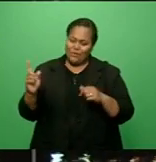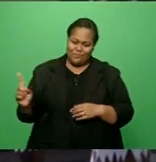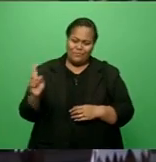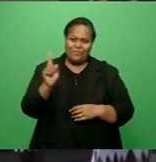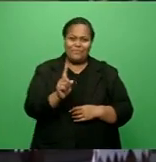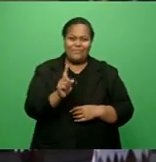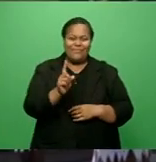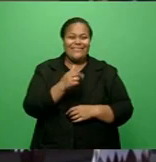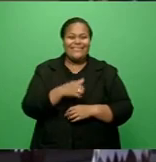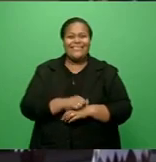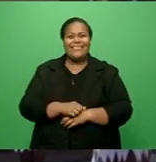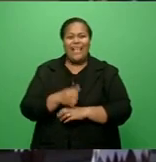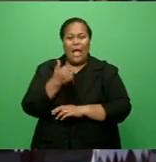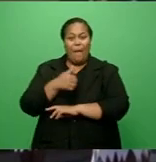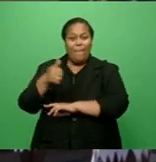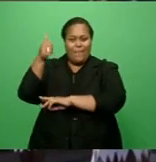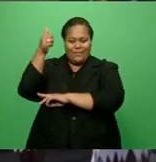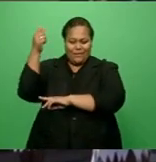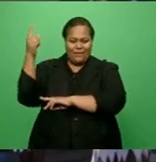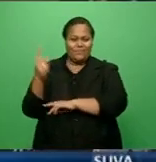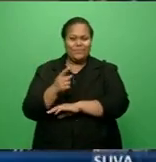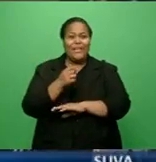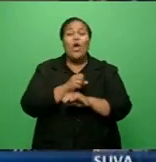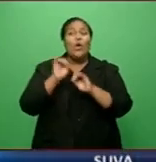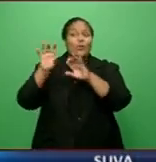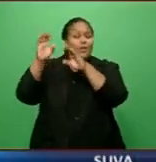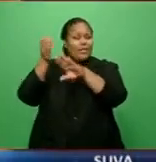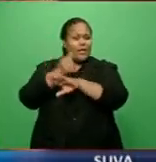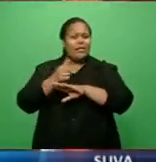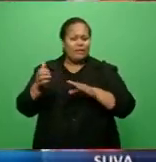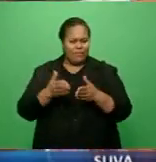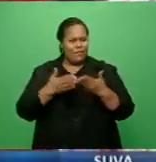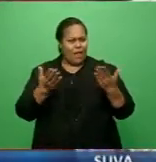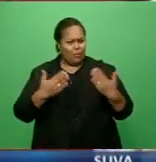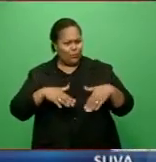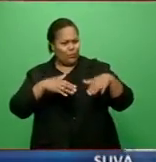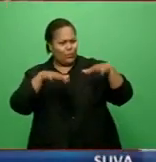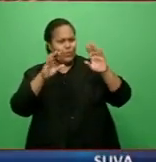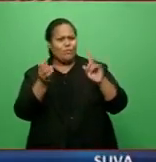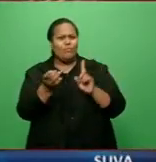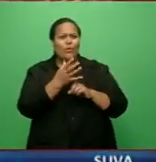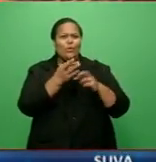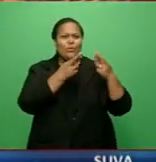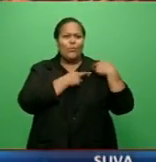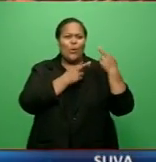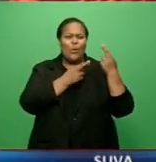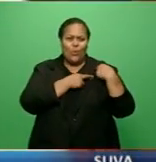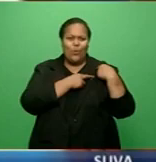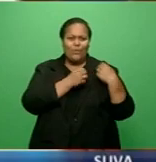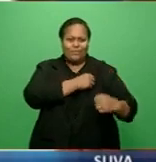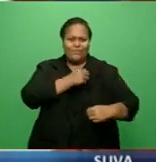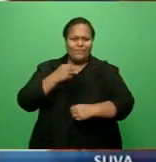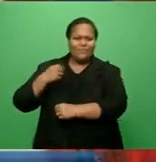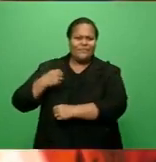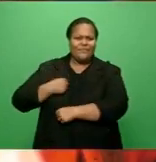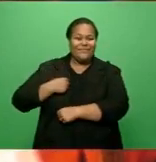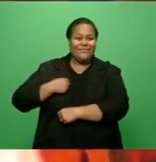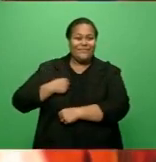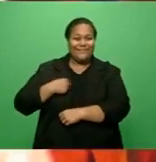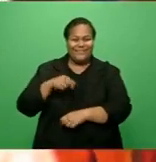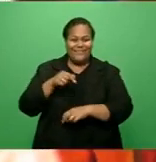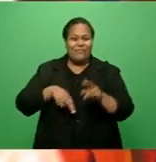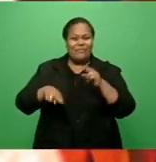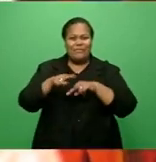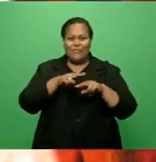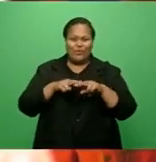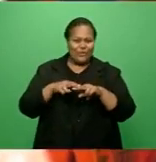reports. The Australian government has recognised the vital role of the RFMF Officers Training Centre, which has moulded some of the